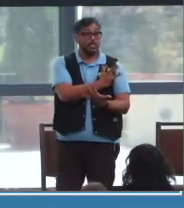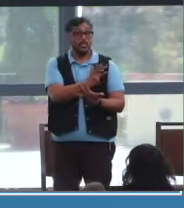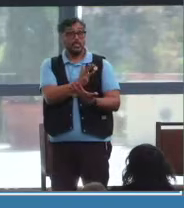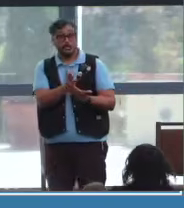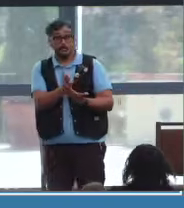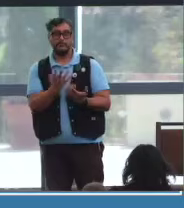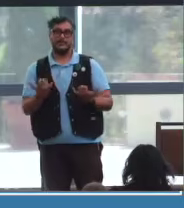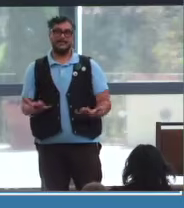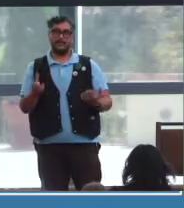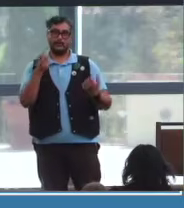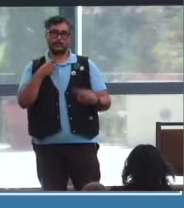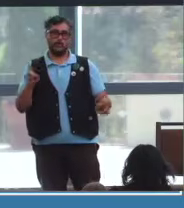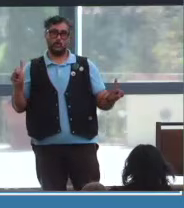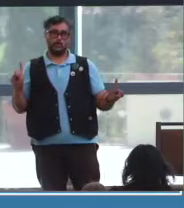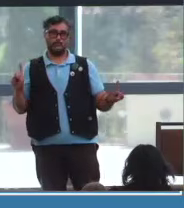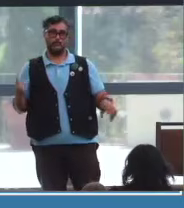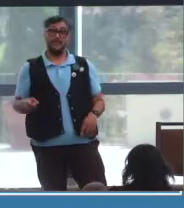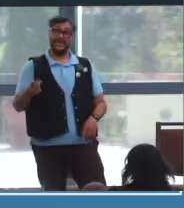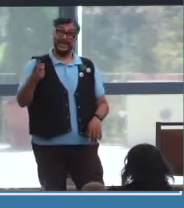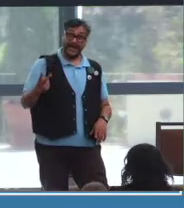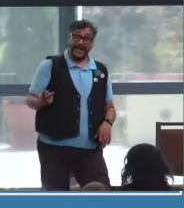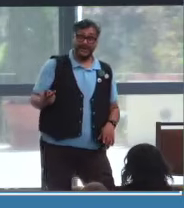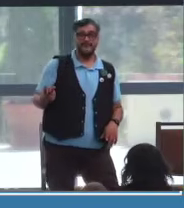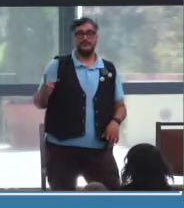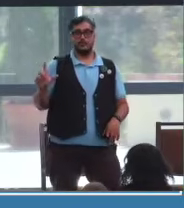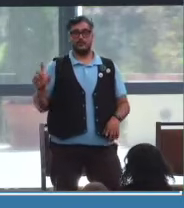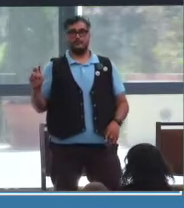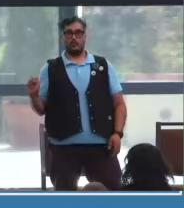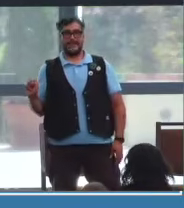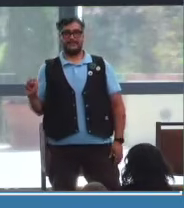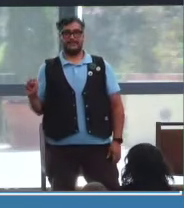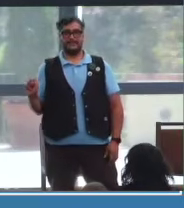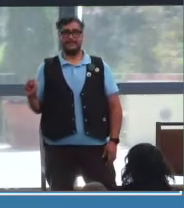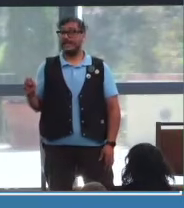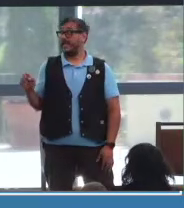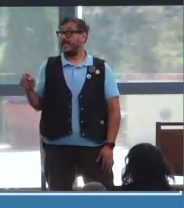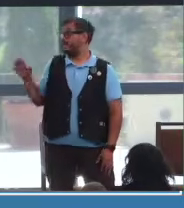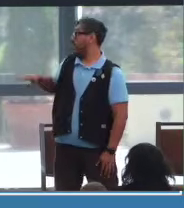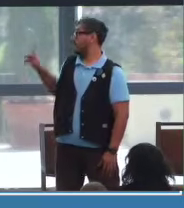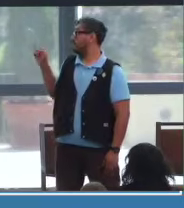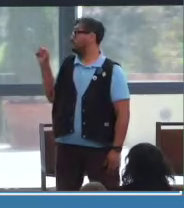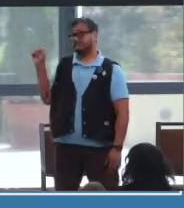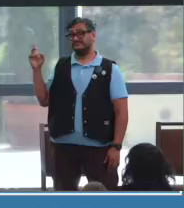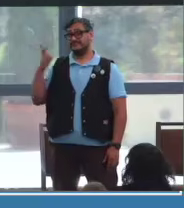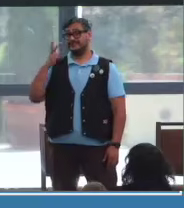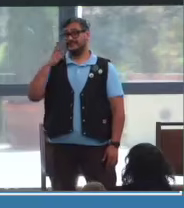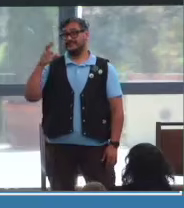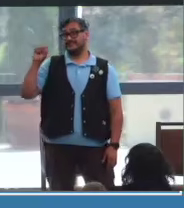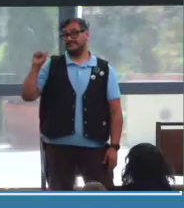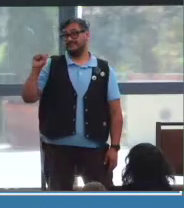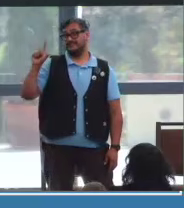little over half came in with lupus nephritis. And on the bottom, you can see the systemic